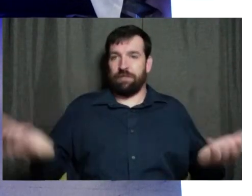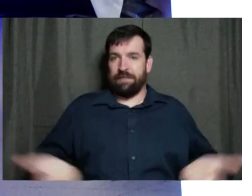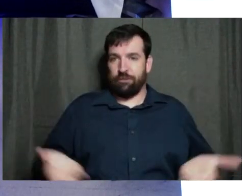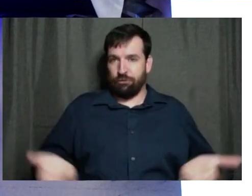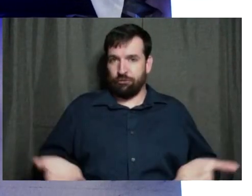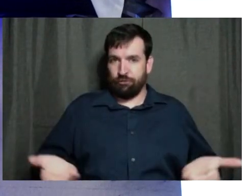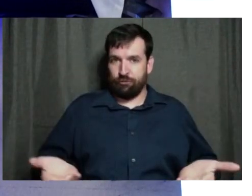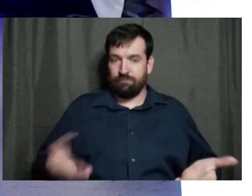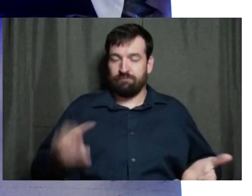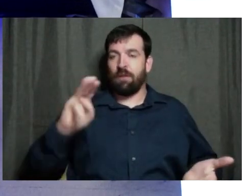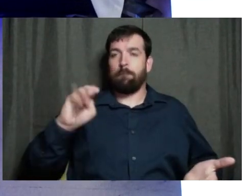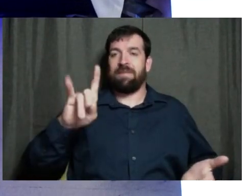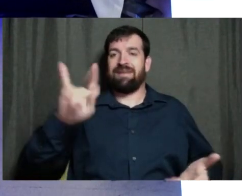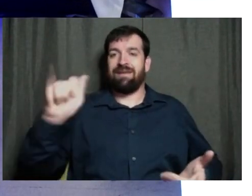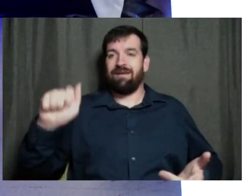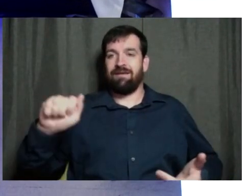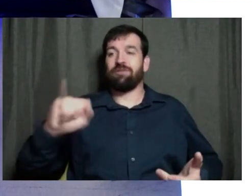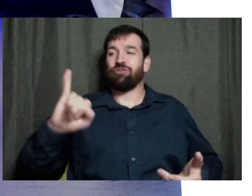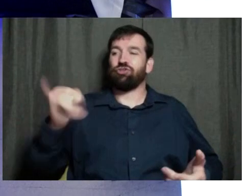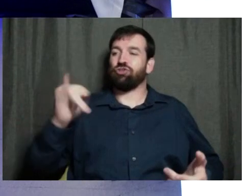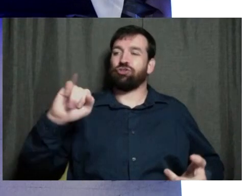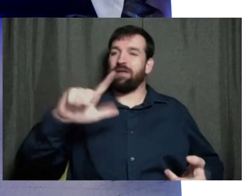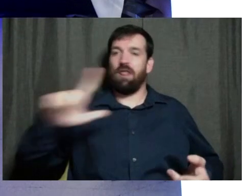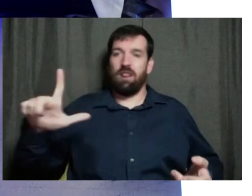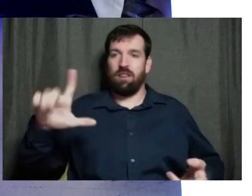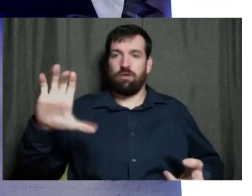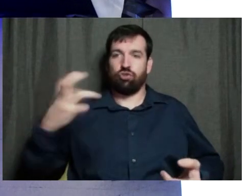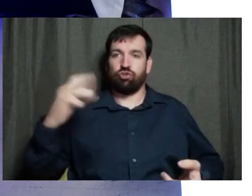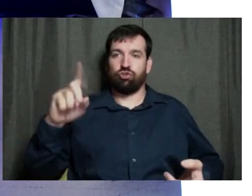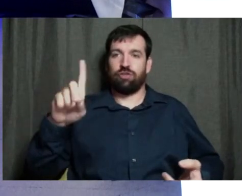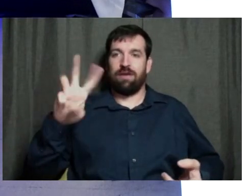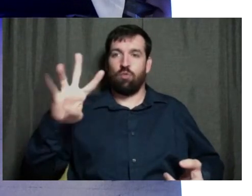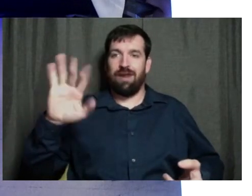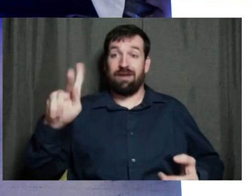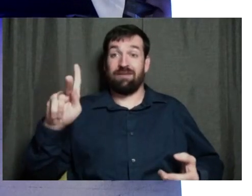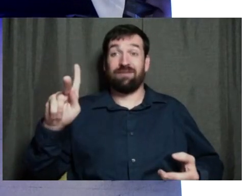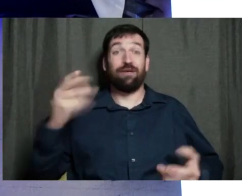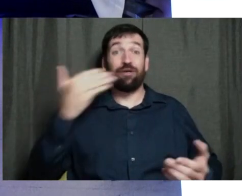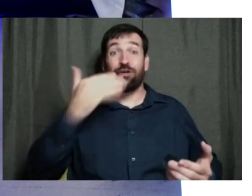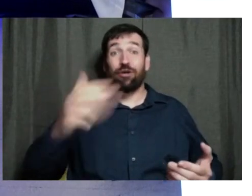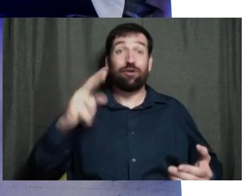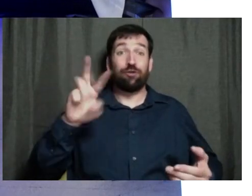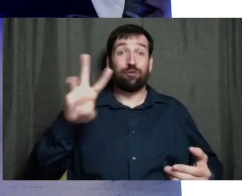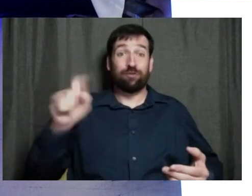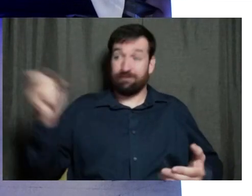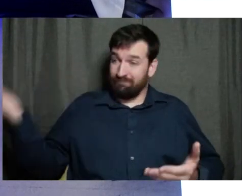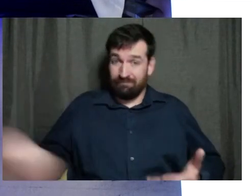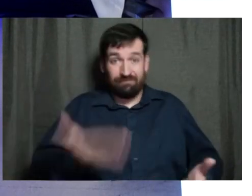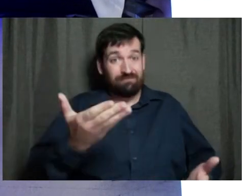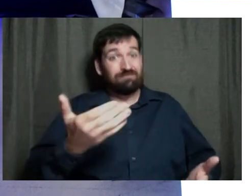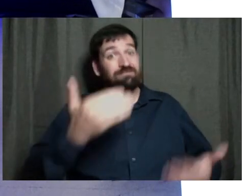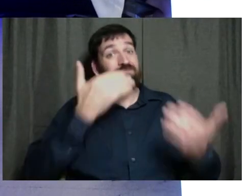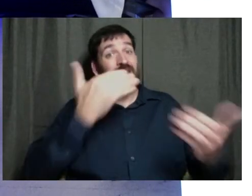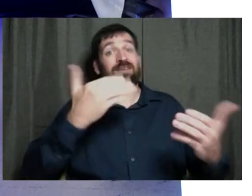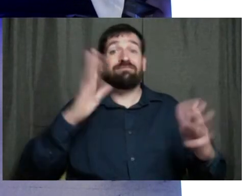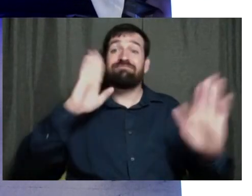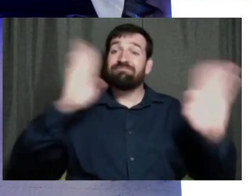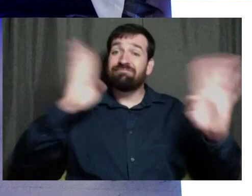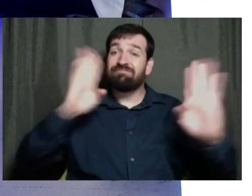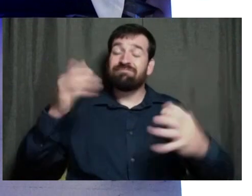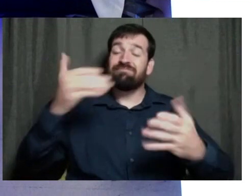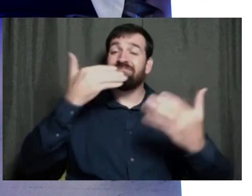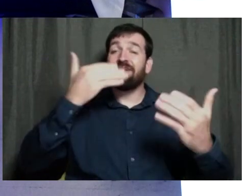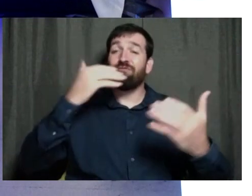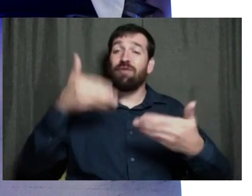relations department. This is Jill Chadwick. Together, we wanted to share a bit of good news with you. I'm going to let you do the honors. Thanks. Hi, everyone. Thank you for letting me come on